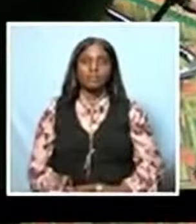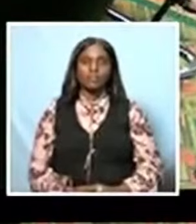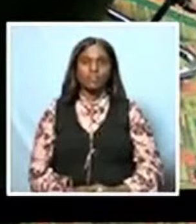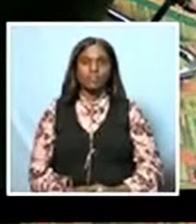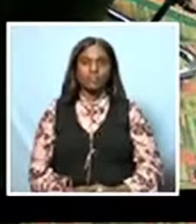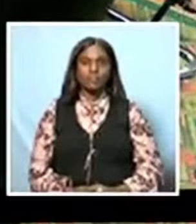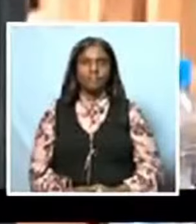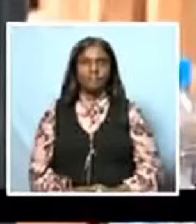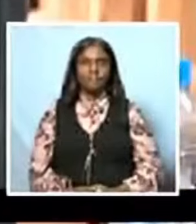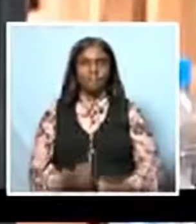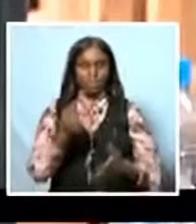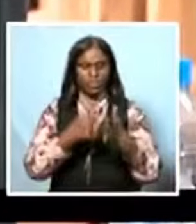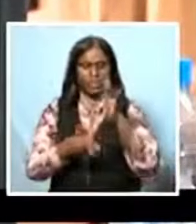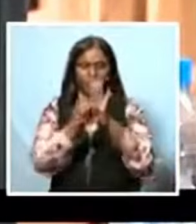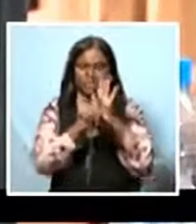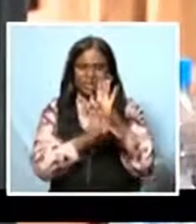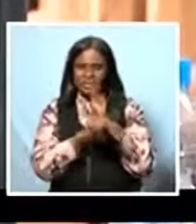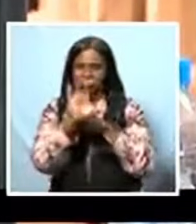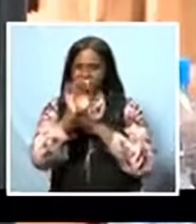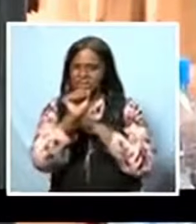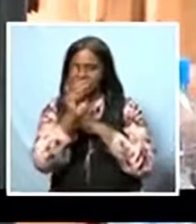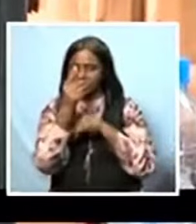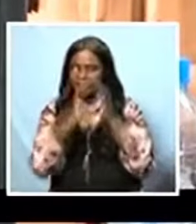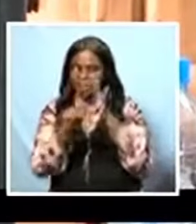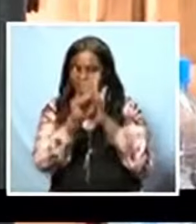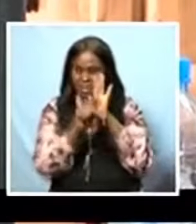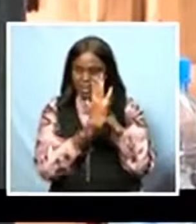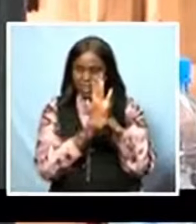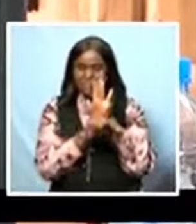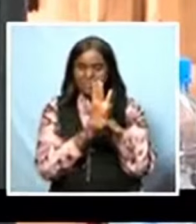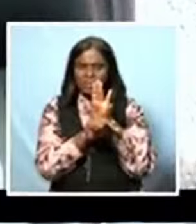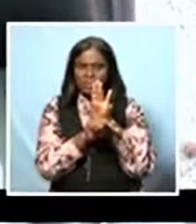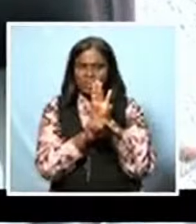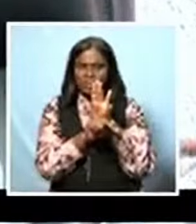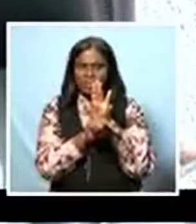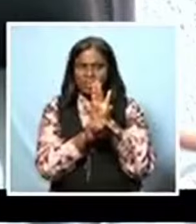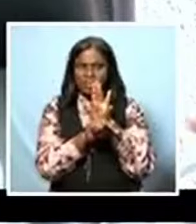And have you, what policy is that, yes? The